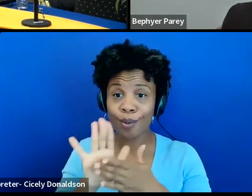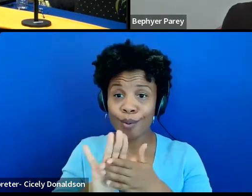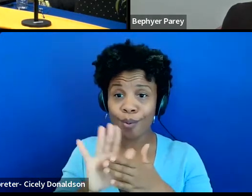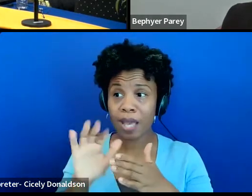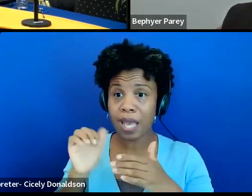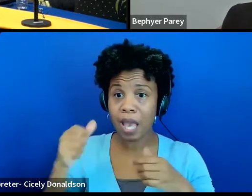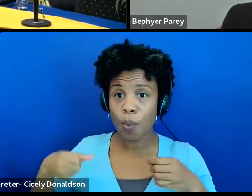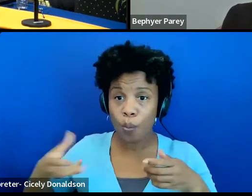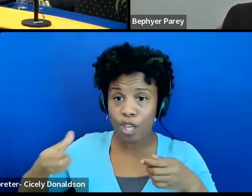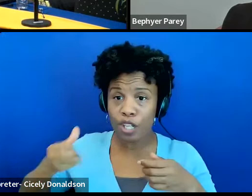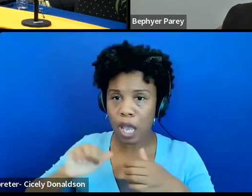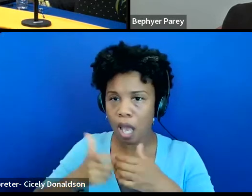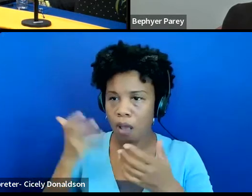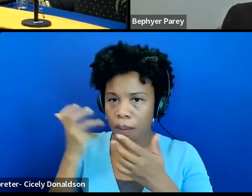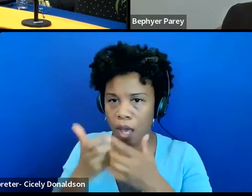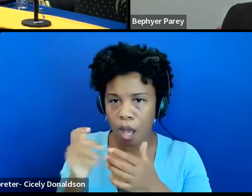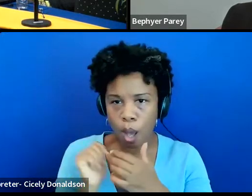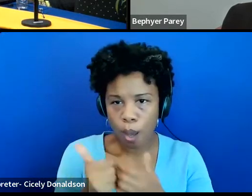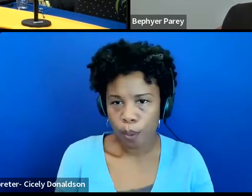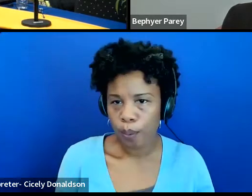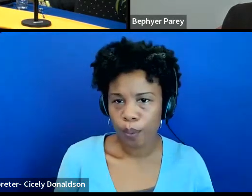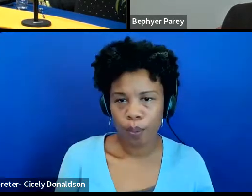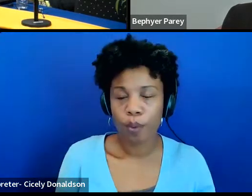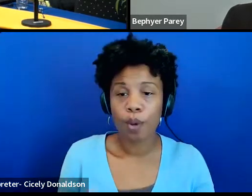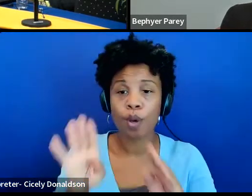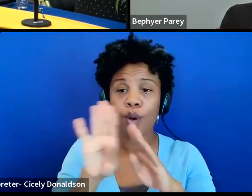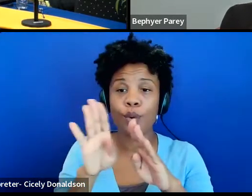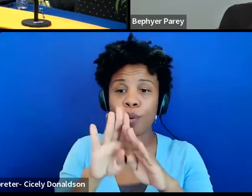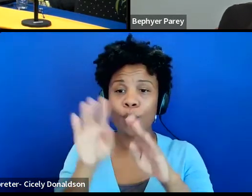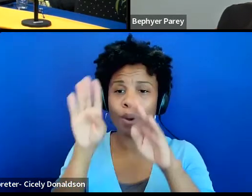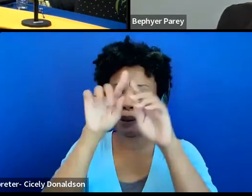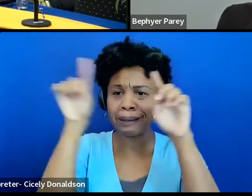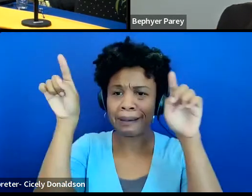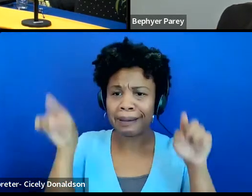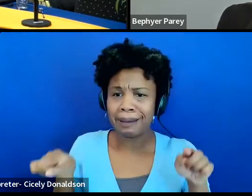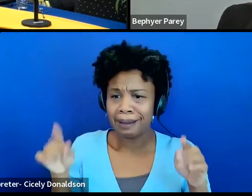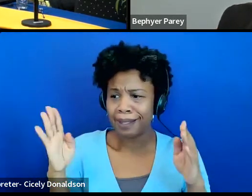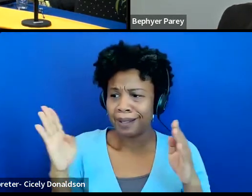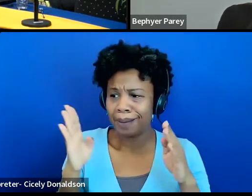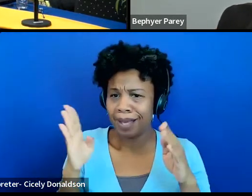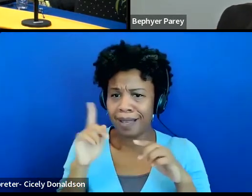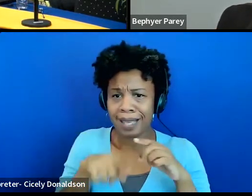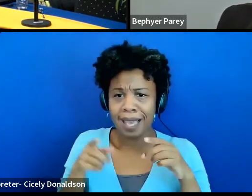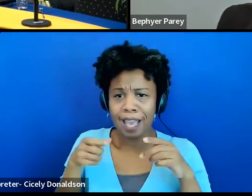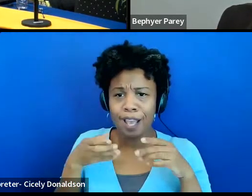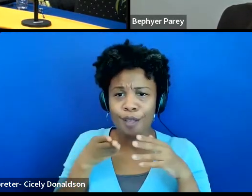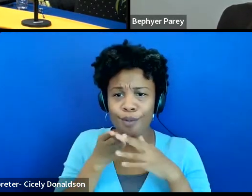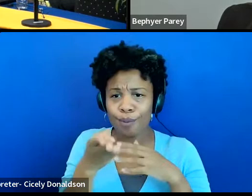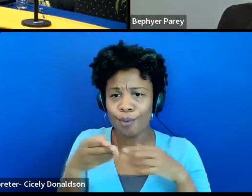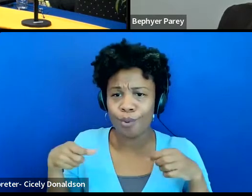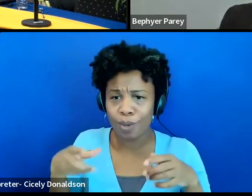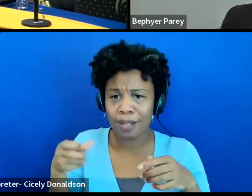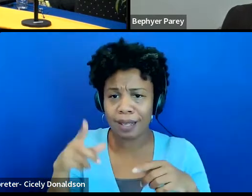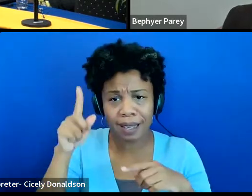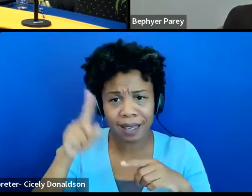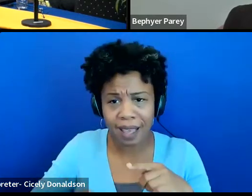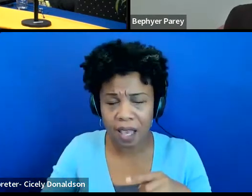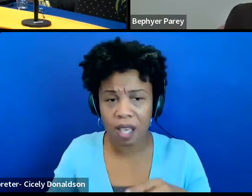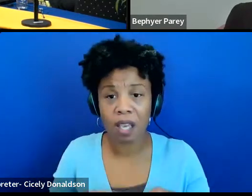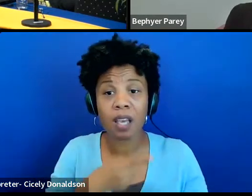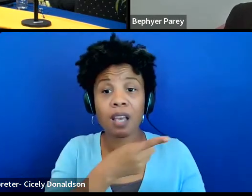wheelchair. The classroom door is not wide enough to accommodate that. The